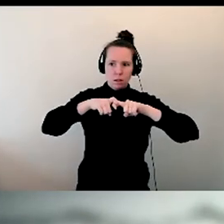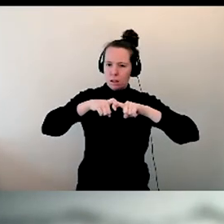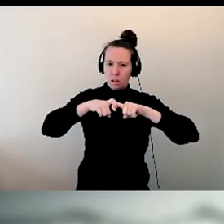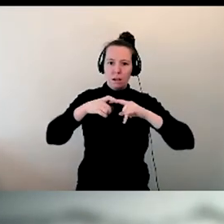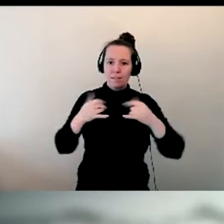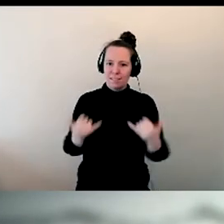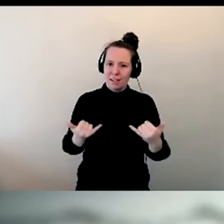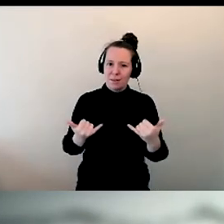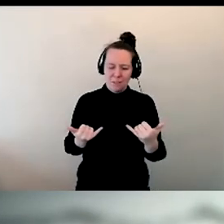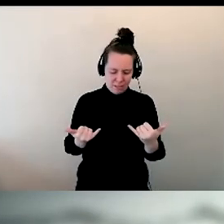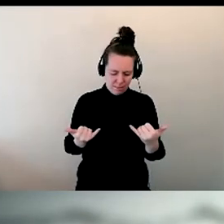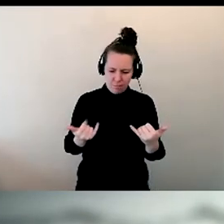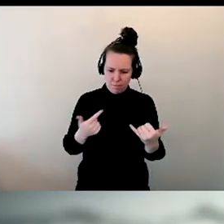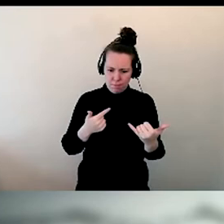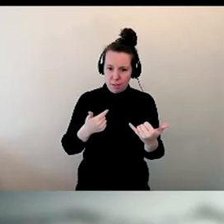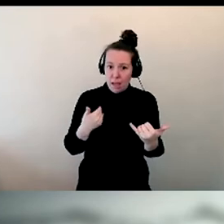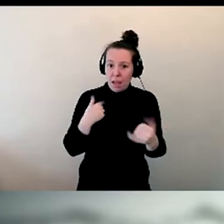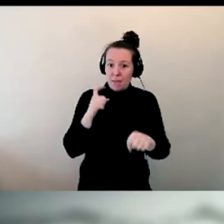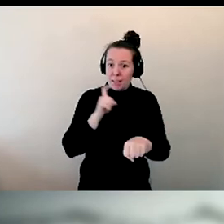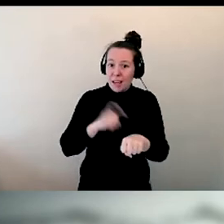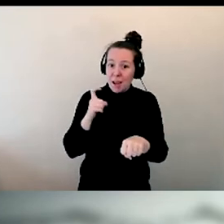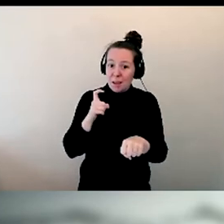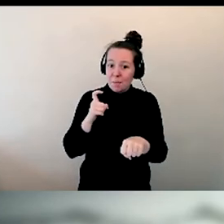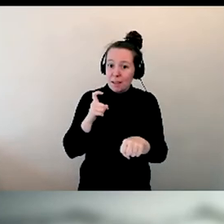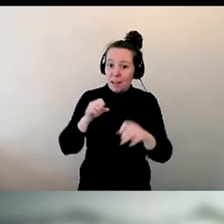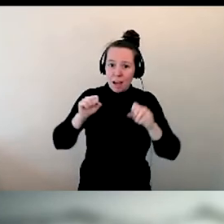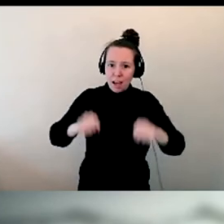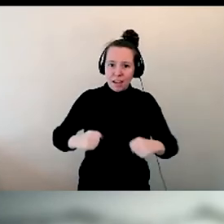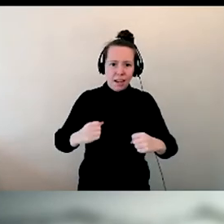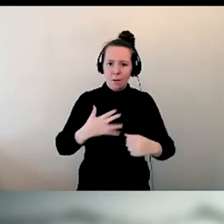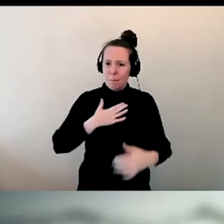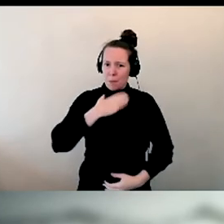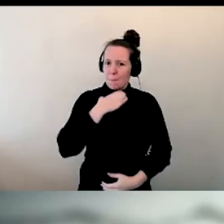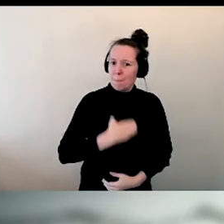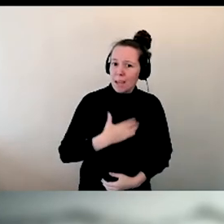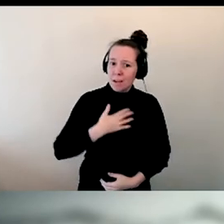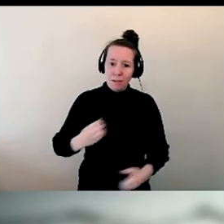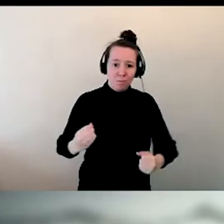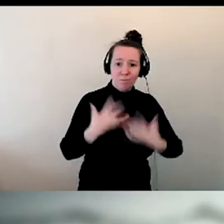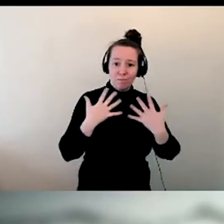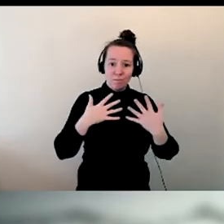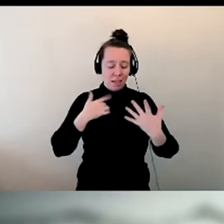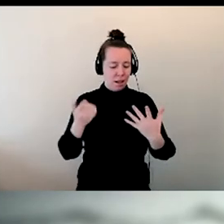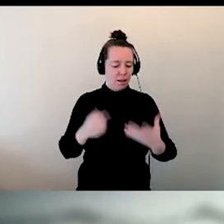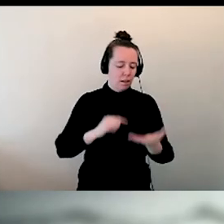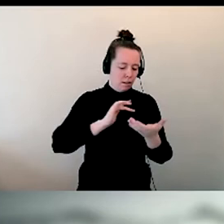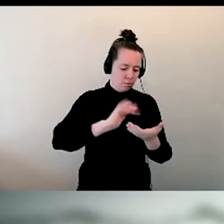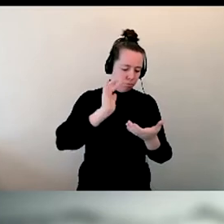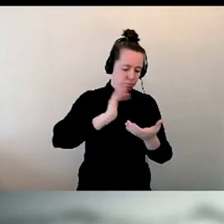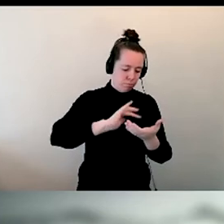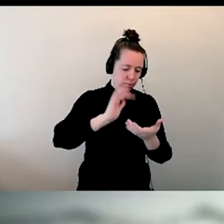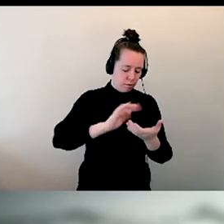for things that I felt passionate about. So I was on TikTok one day and I found a